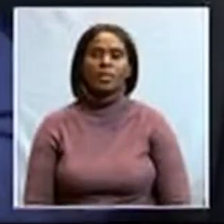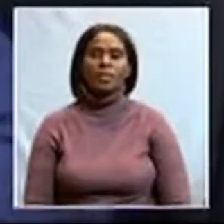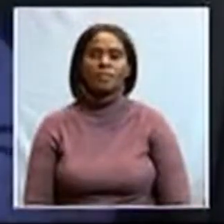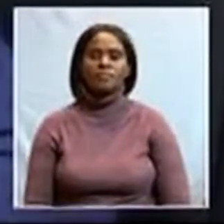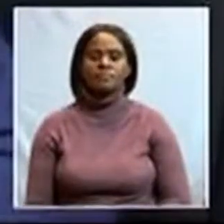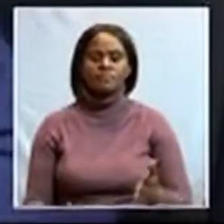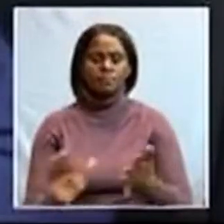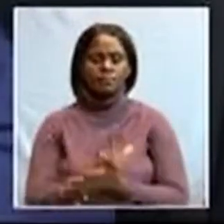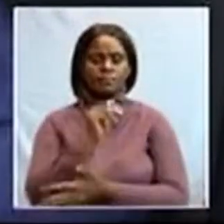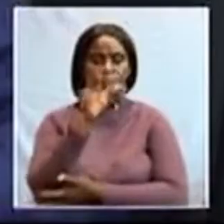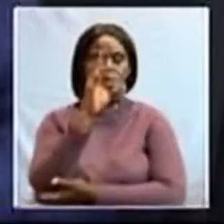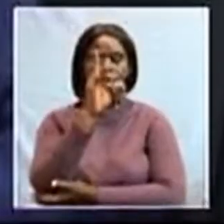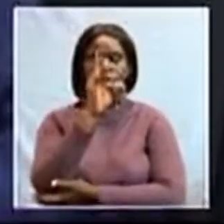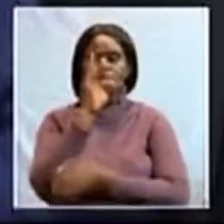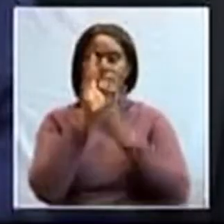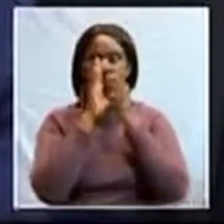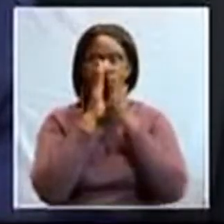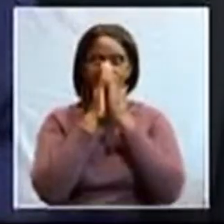page 16,